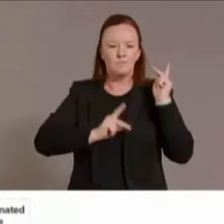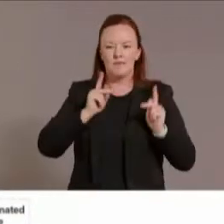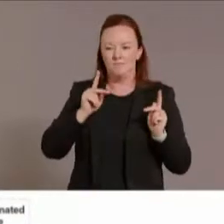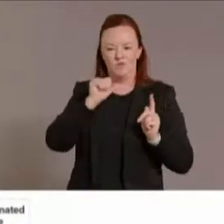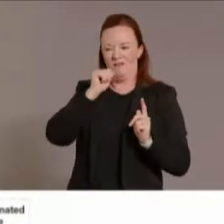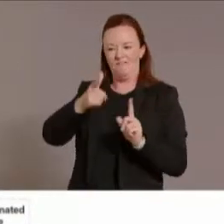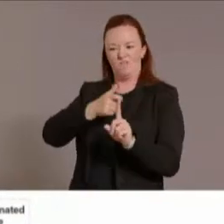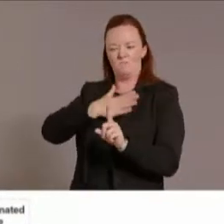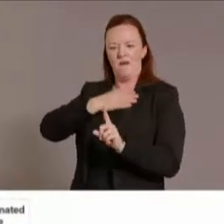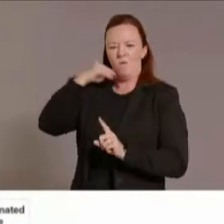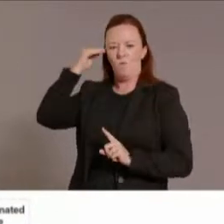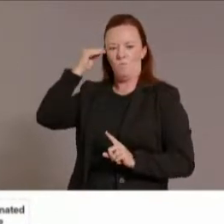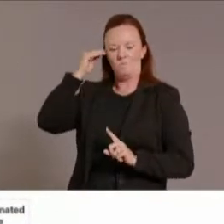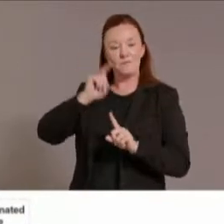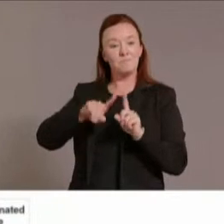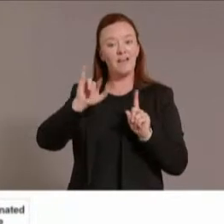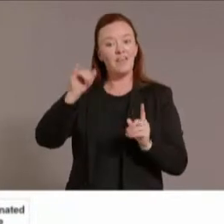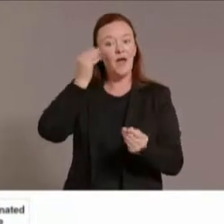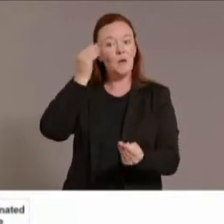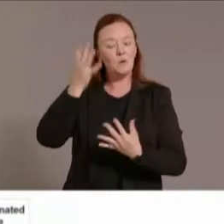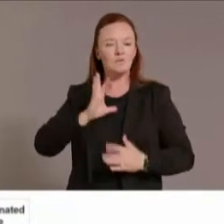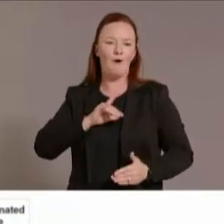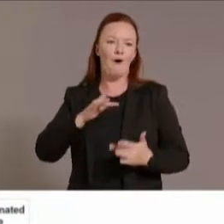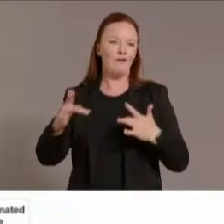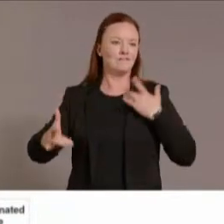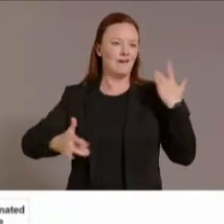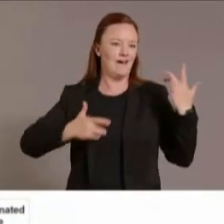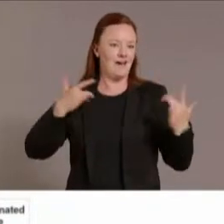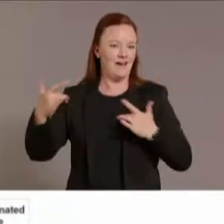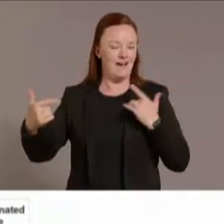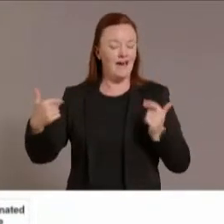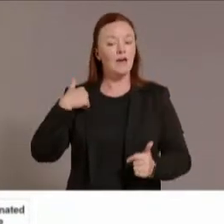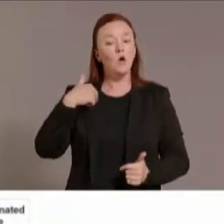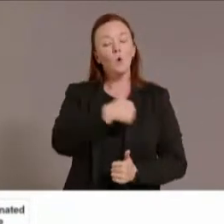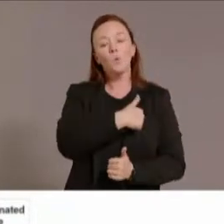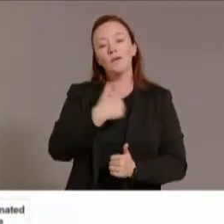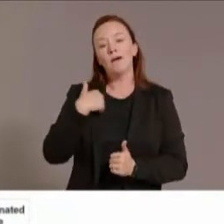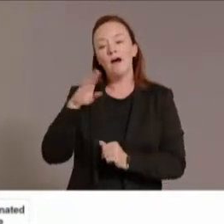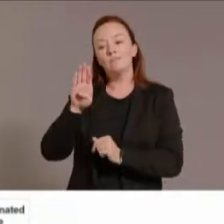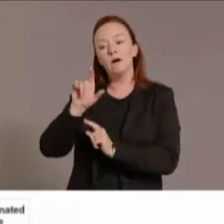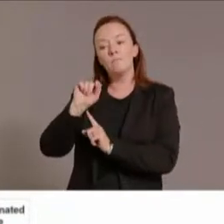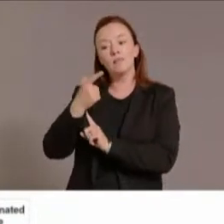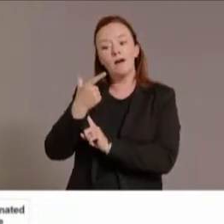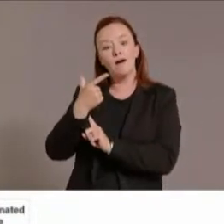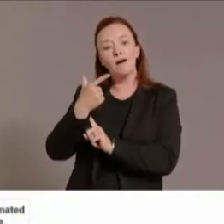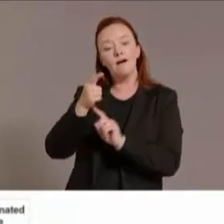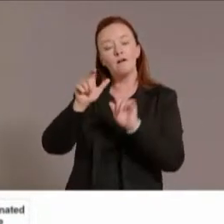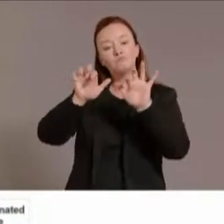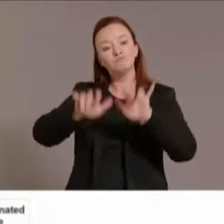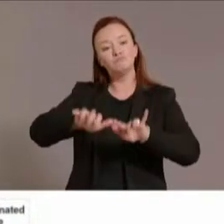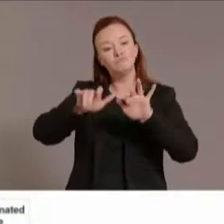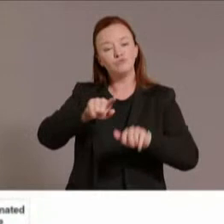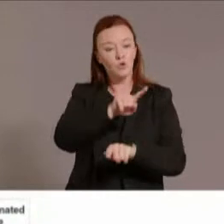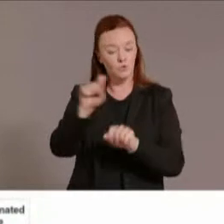with. But that was very exciting. We have a blog that you can read about these updated